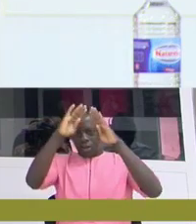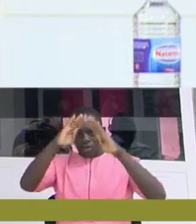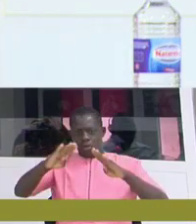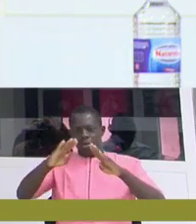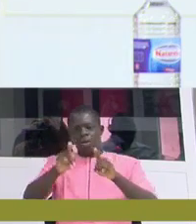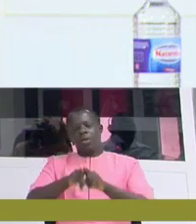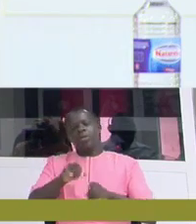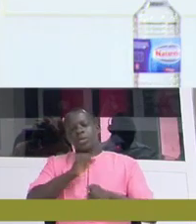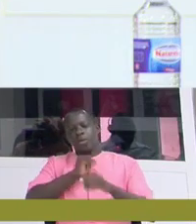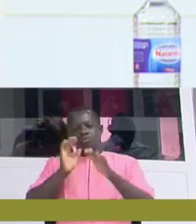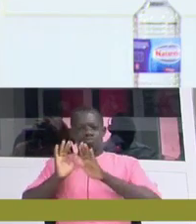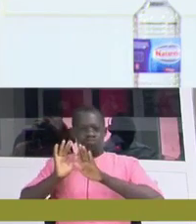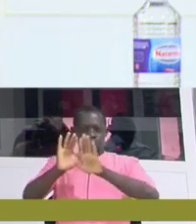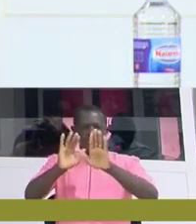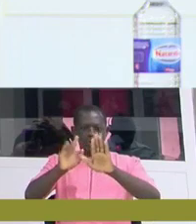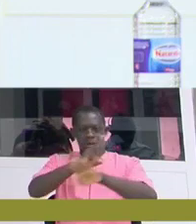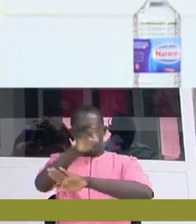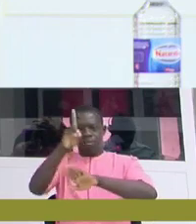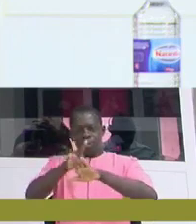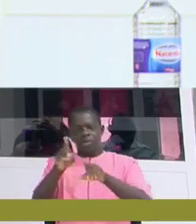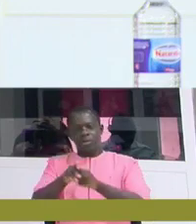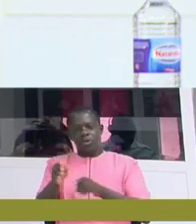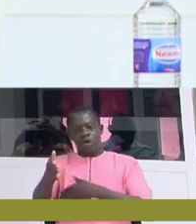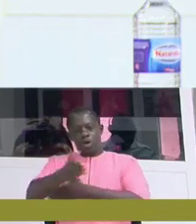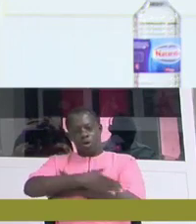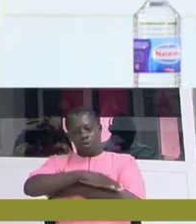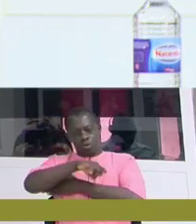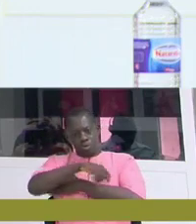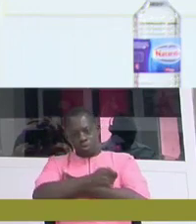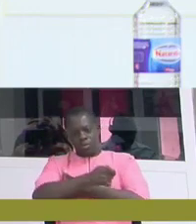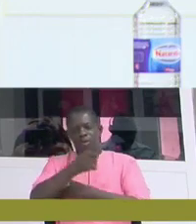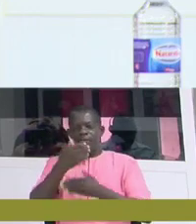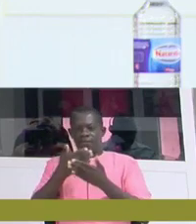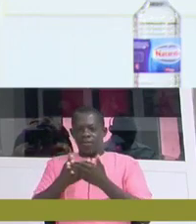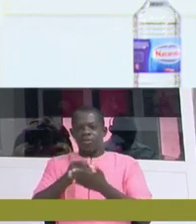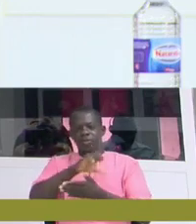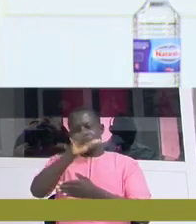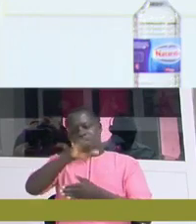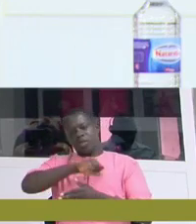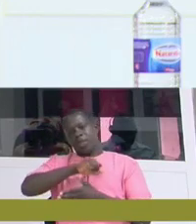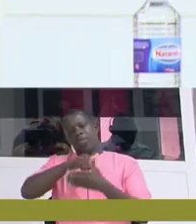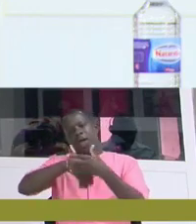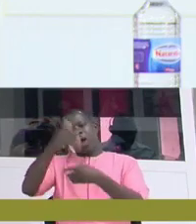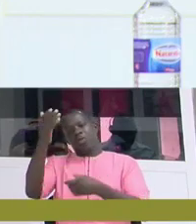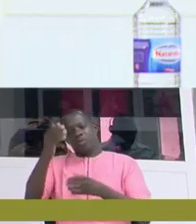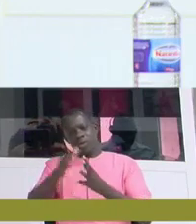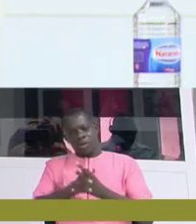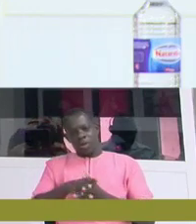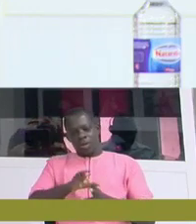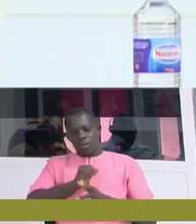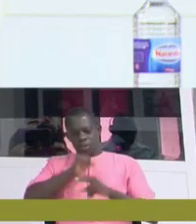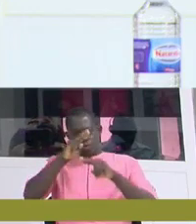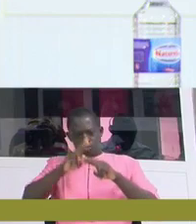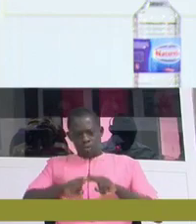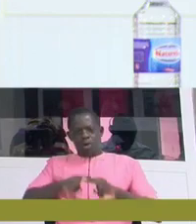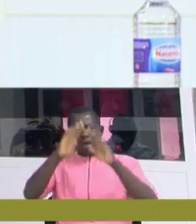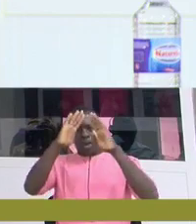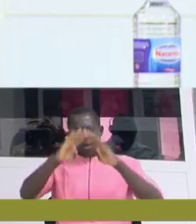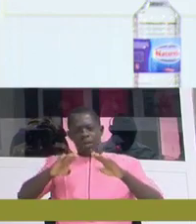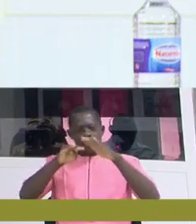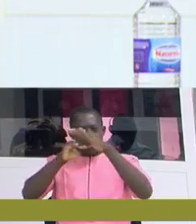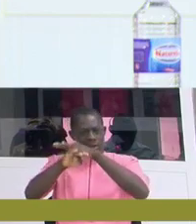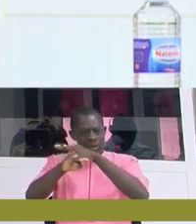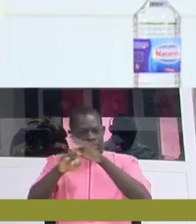je. He pushed me inside. I bunda taun. He closed the door. Afintita. He went out. Mbesiri nkonoro. I was sitting